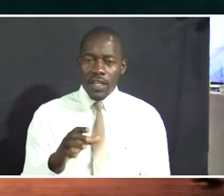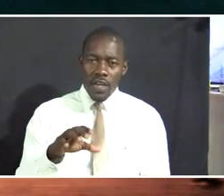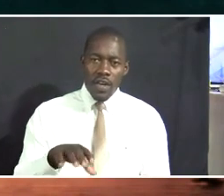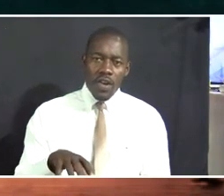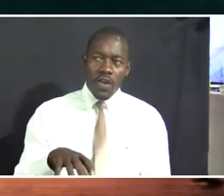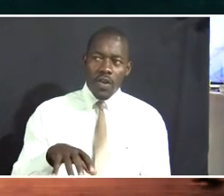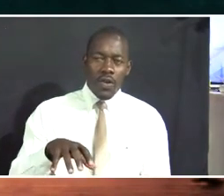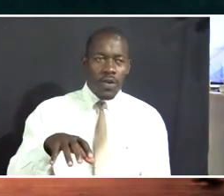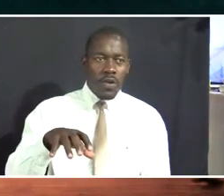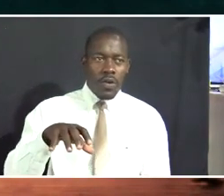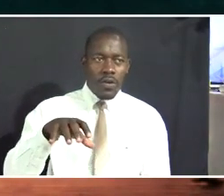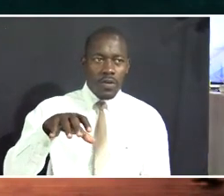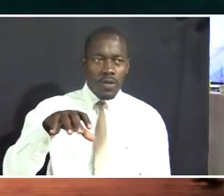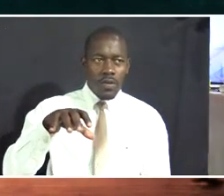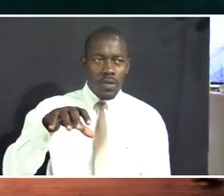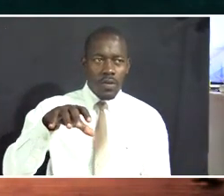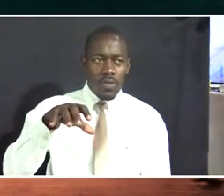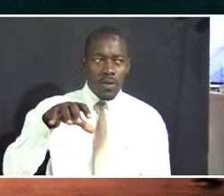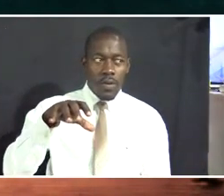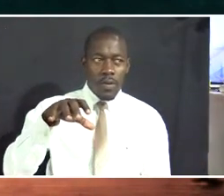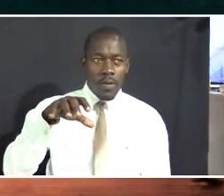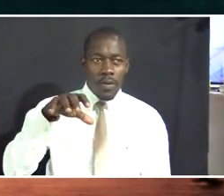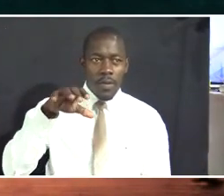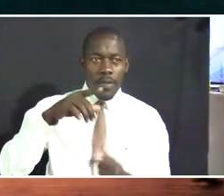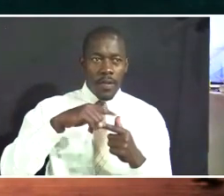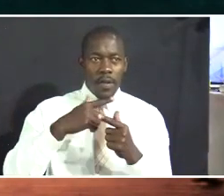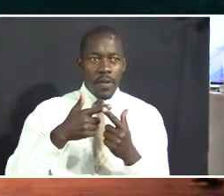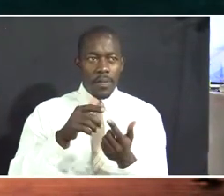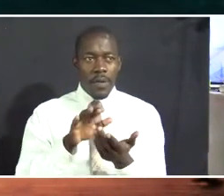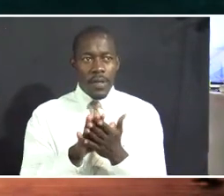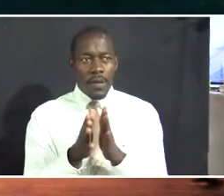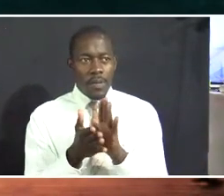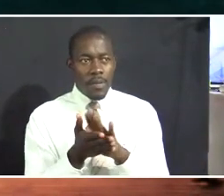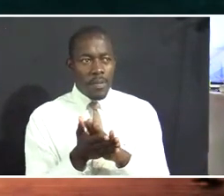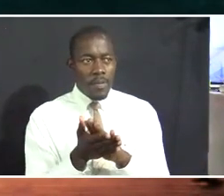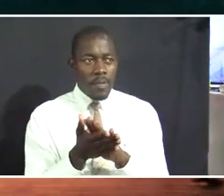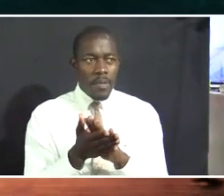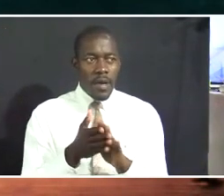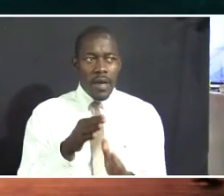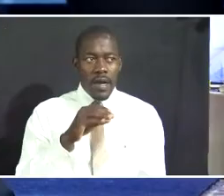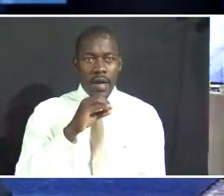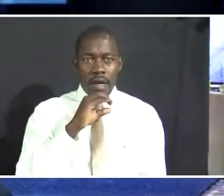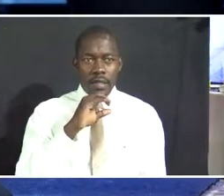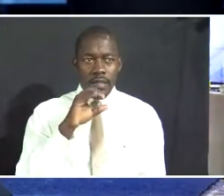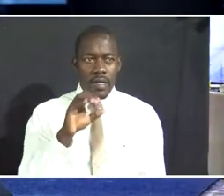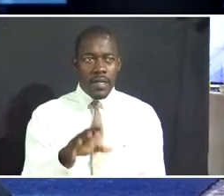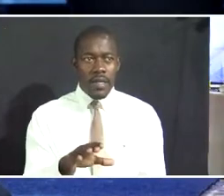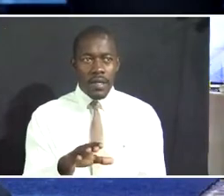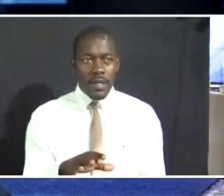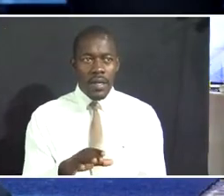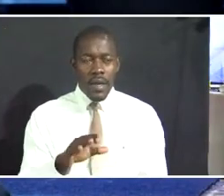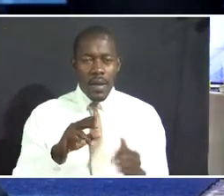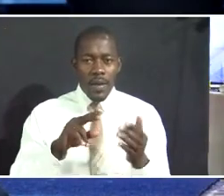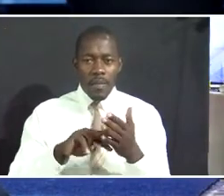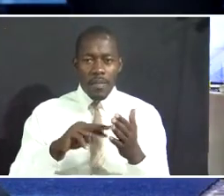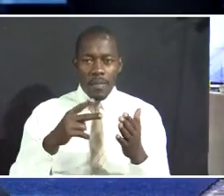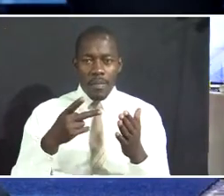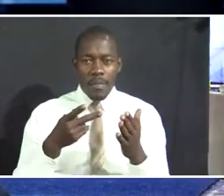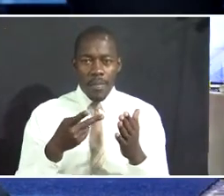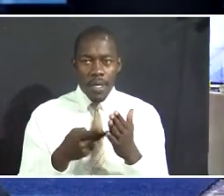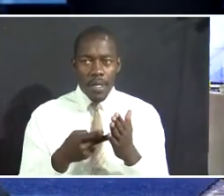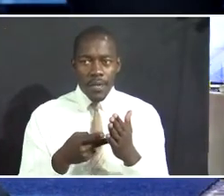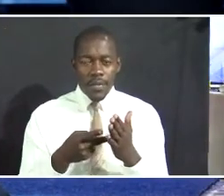Pharaoh, to Pharaoh's daughter, and he became her son. Now, this was something that she did for about 12